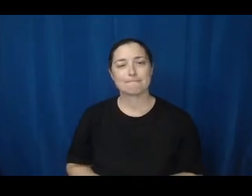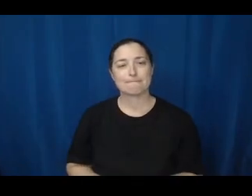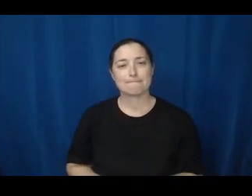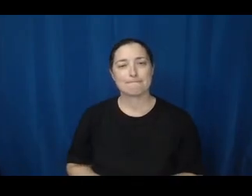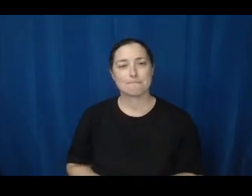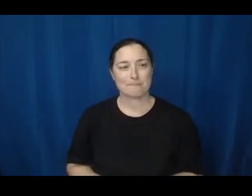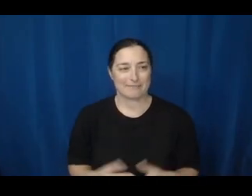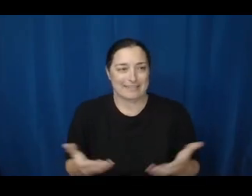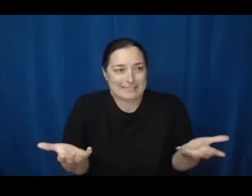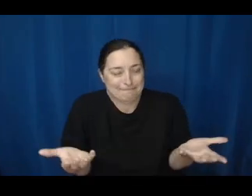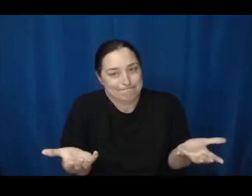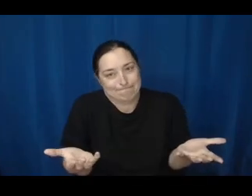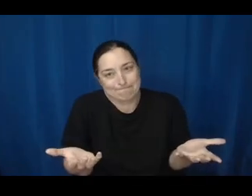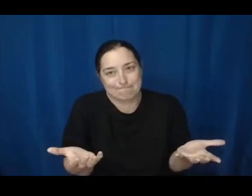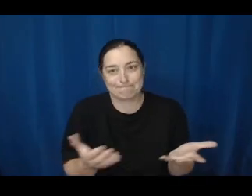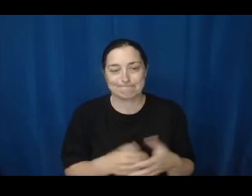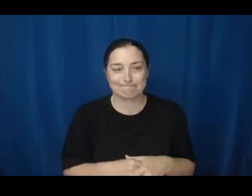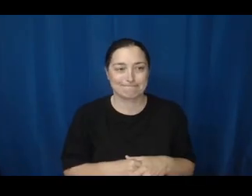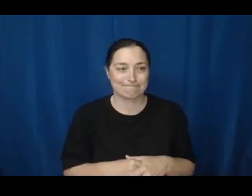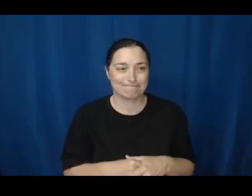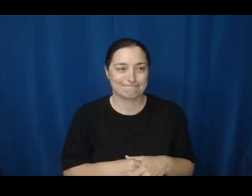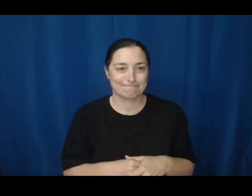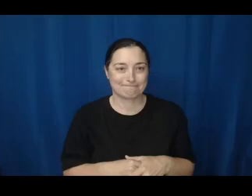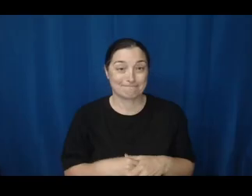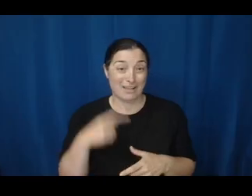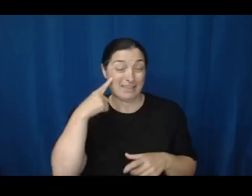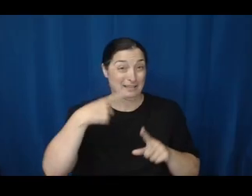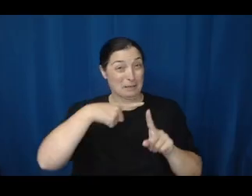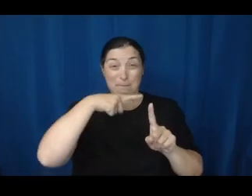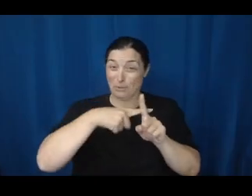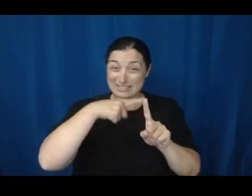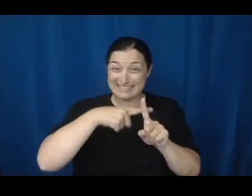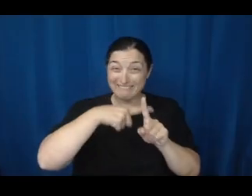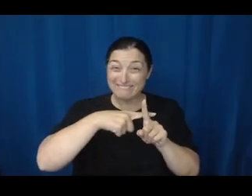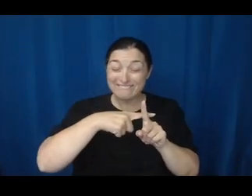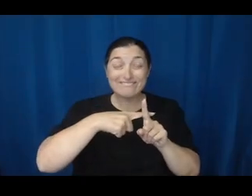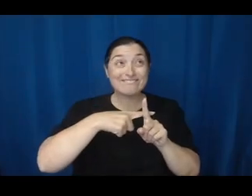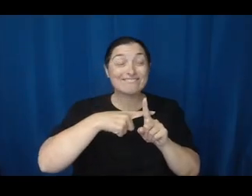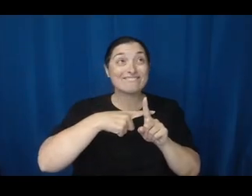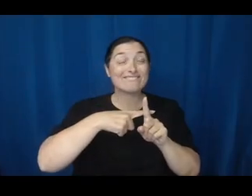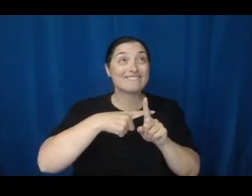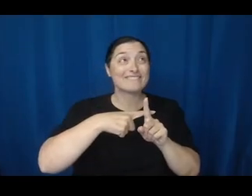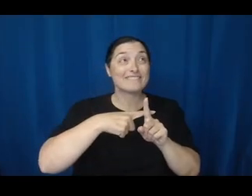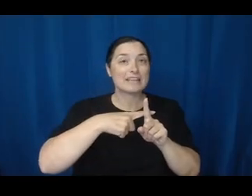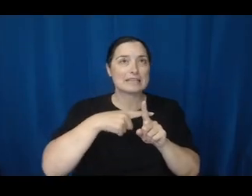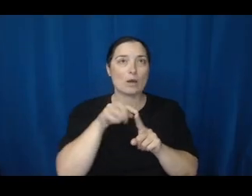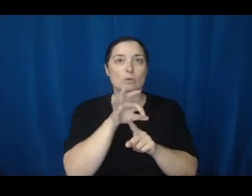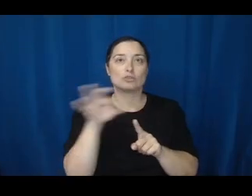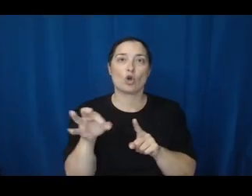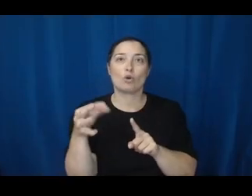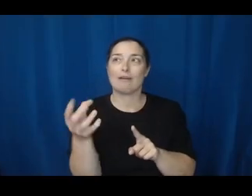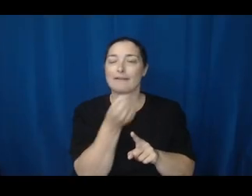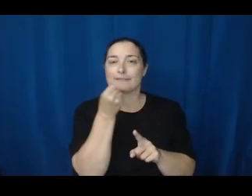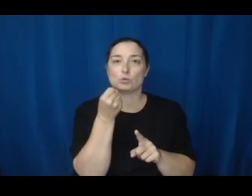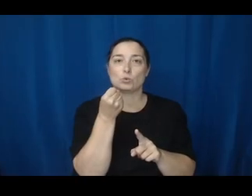I don't know. I think it's a really positive outlook to think that we don't have to stay the way we are or make the best